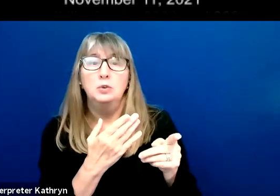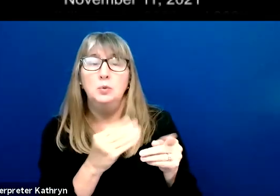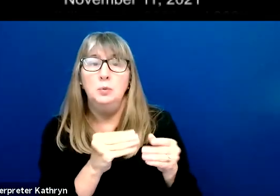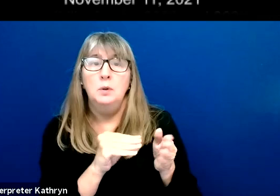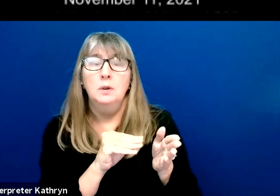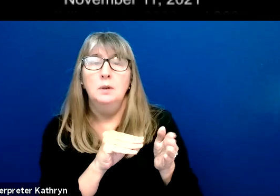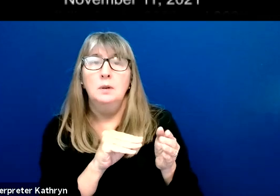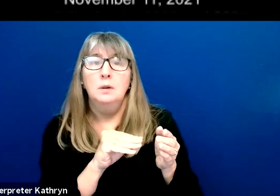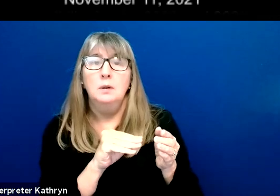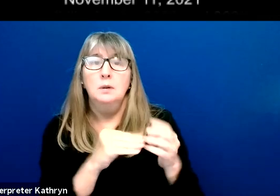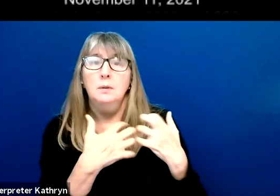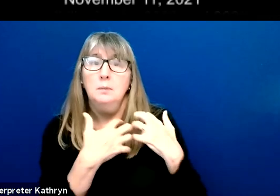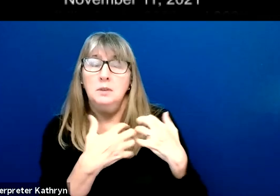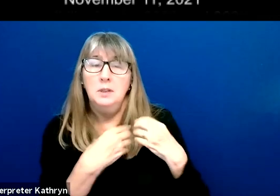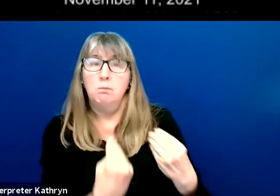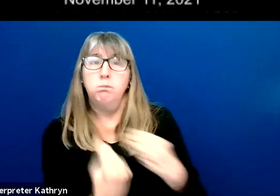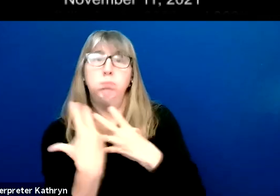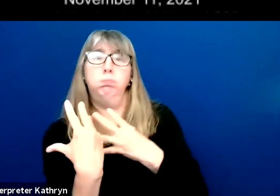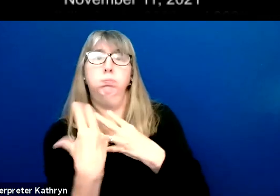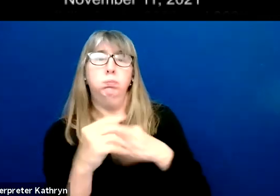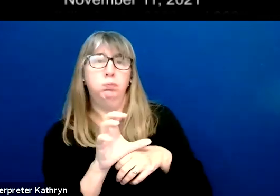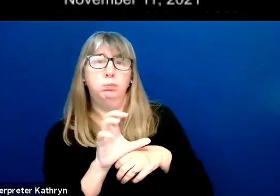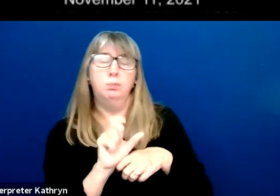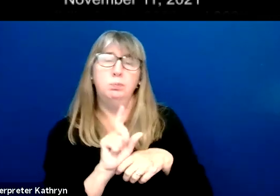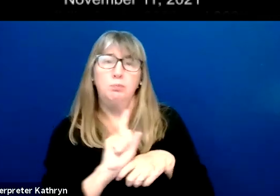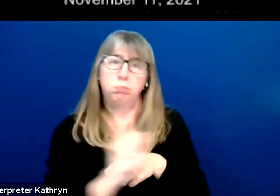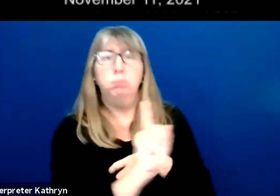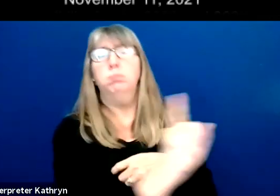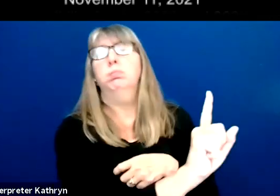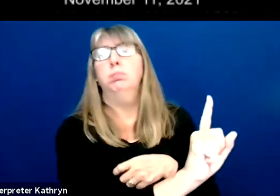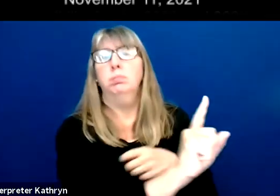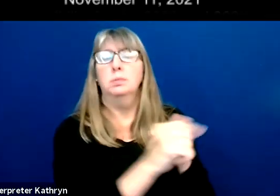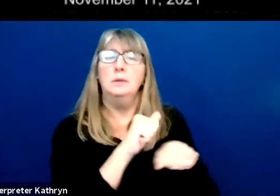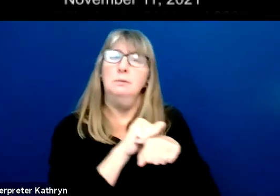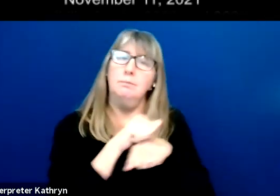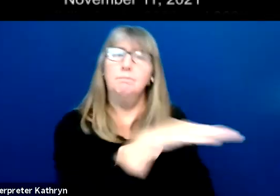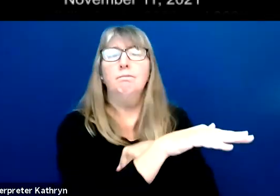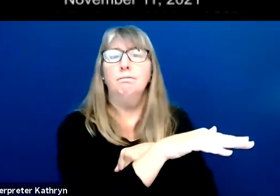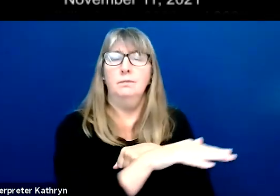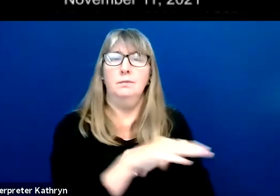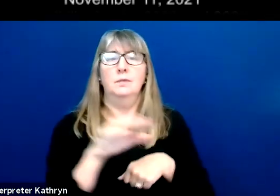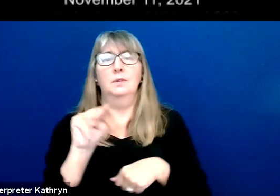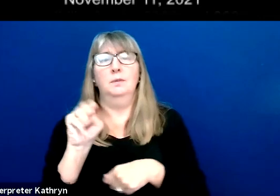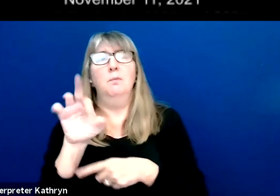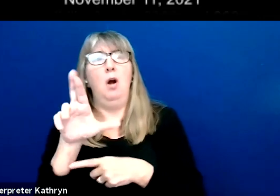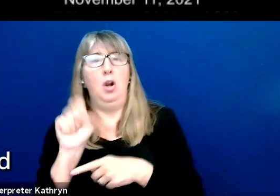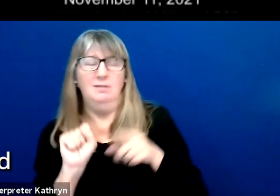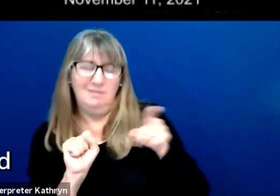you push it into Mars orbit if you've done all of your planning right. And so we